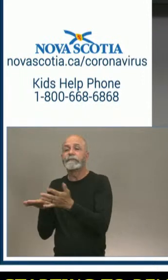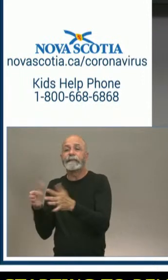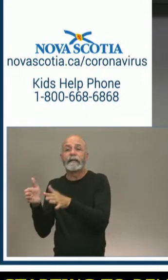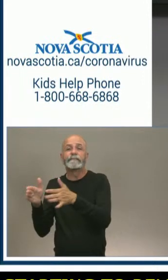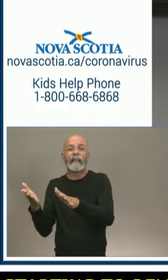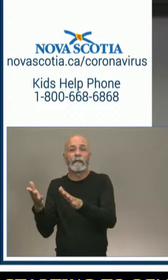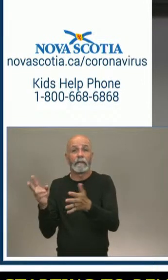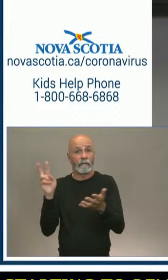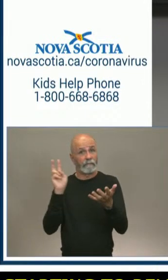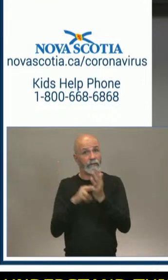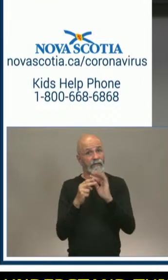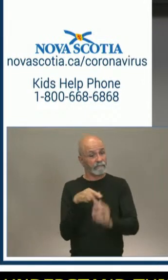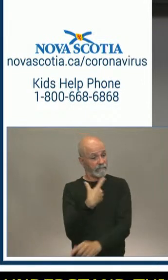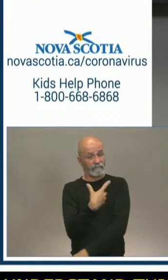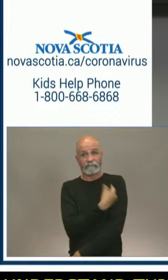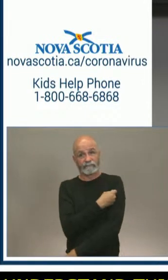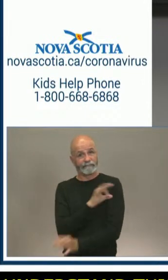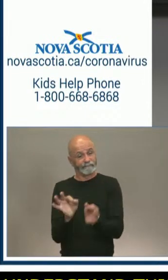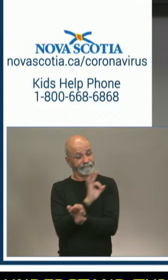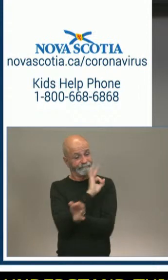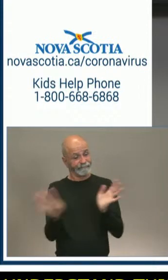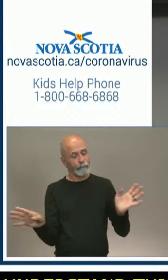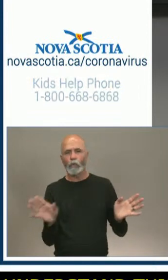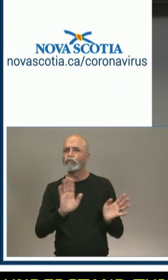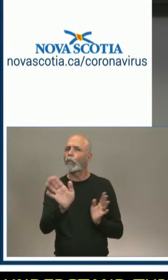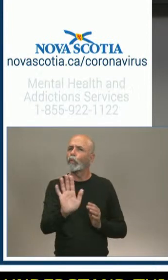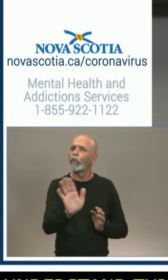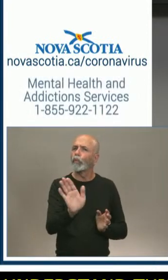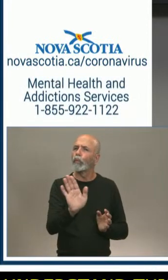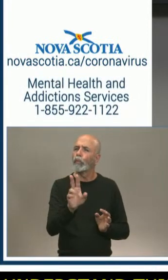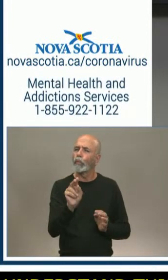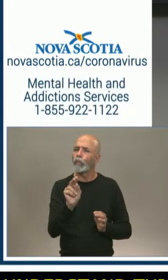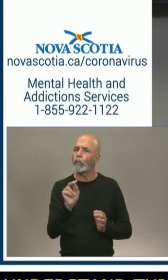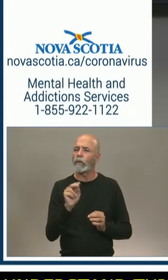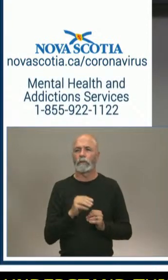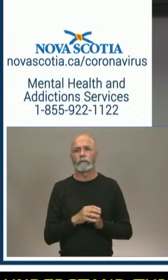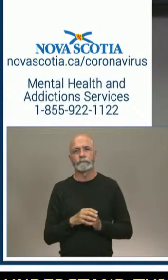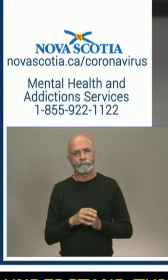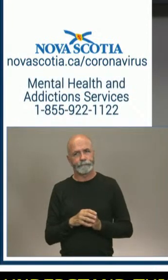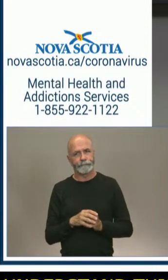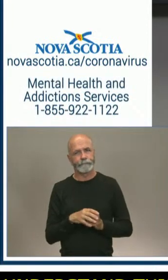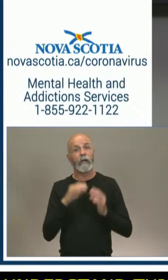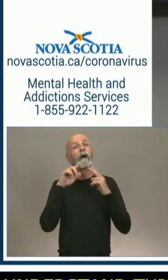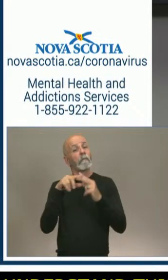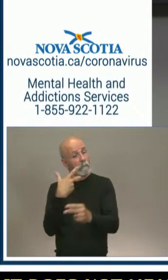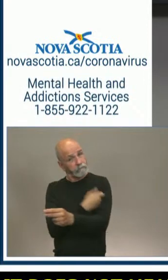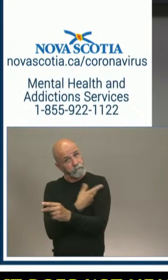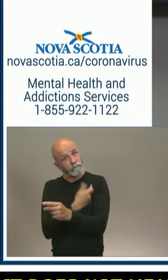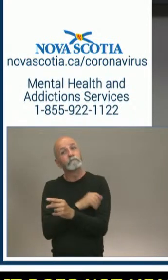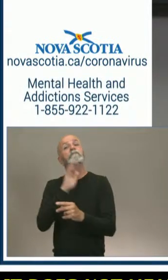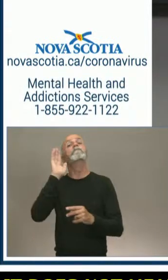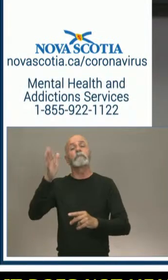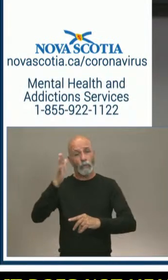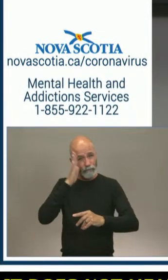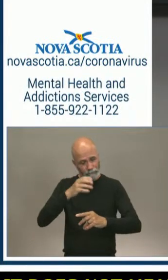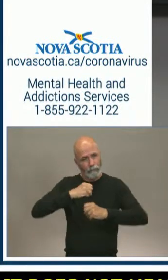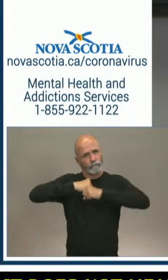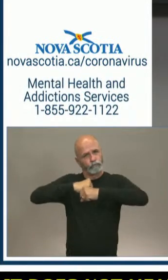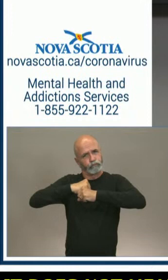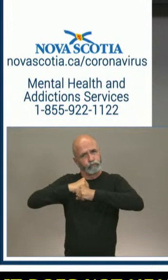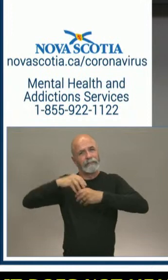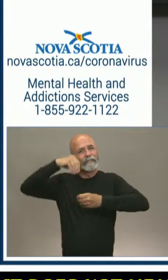vast majority of people get good protection from the vaccine. There are some who don't get as good